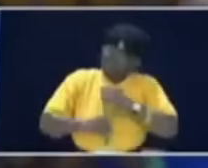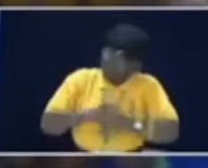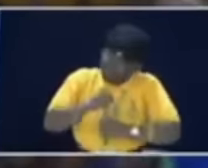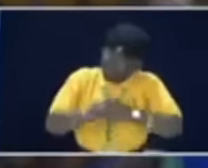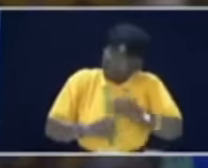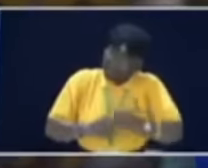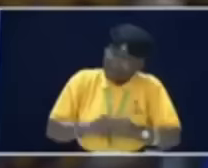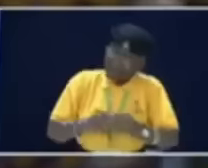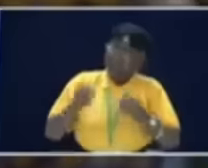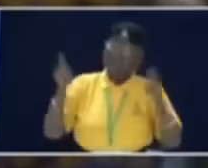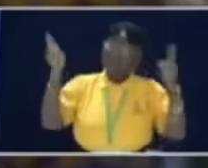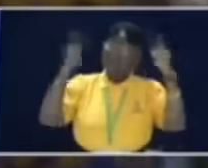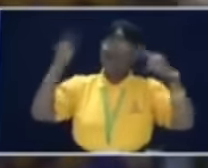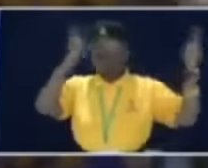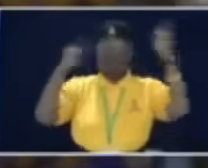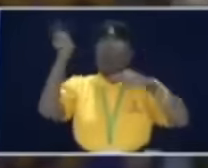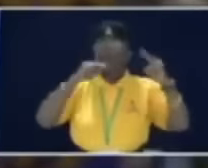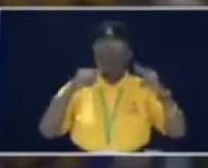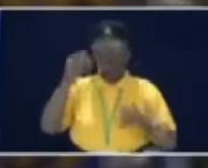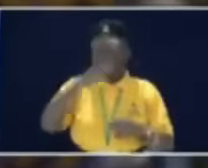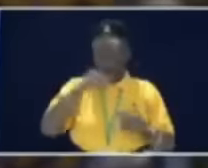The violent have taken it by force.